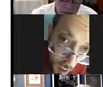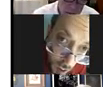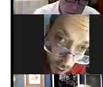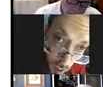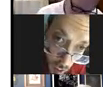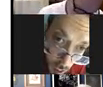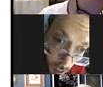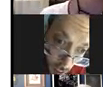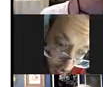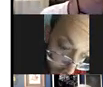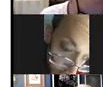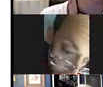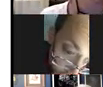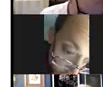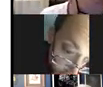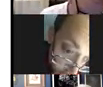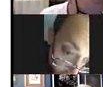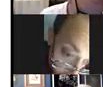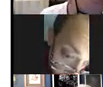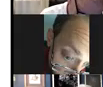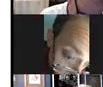Yeah. Any others?